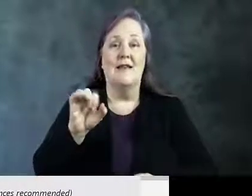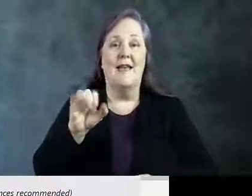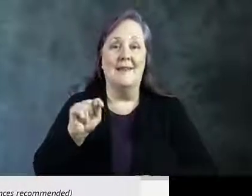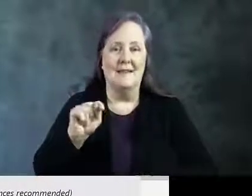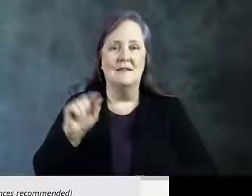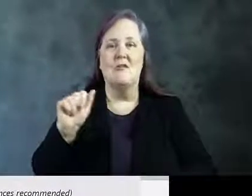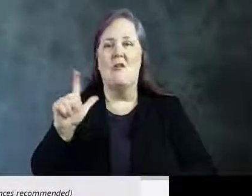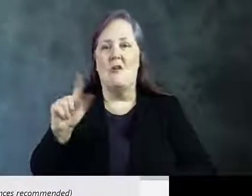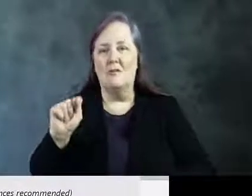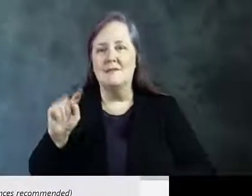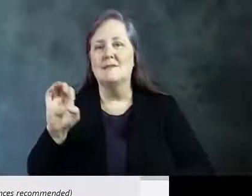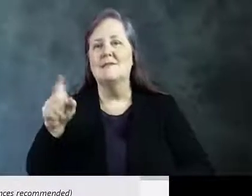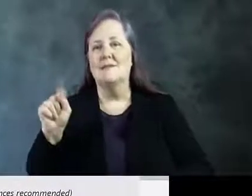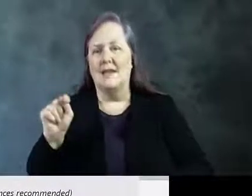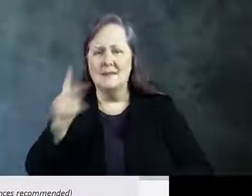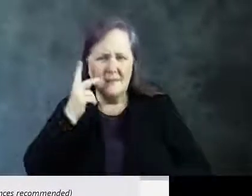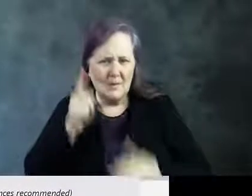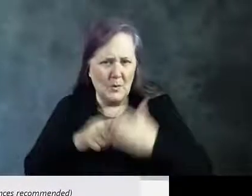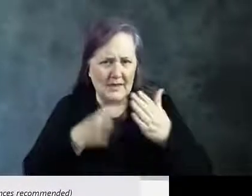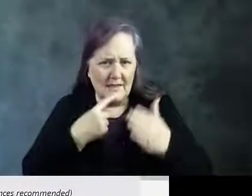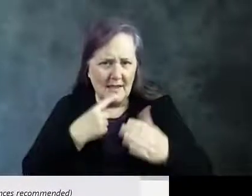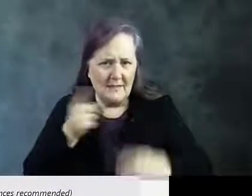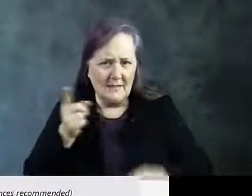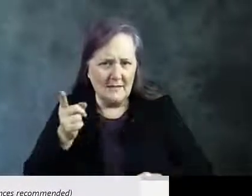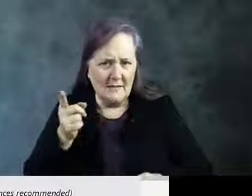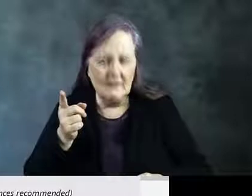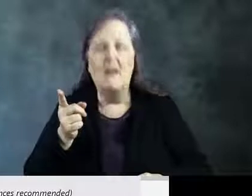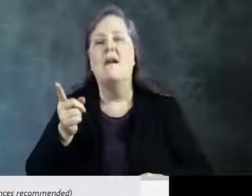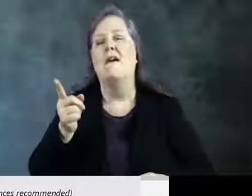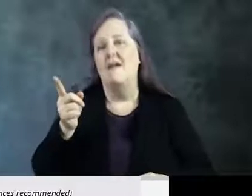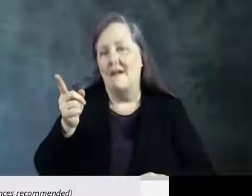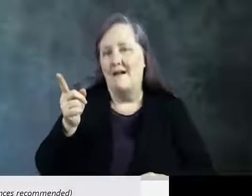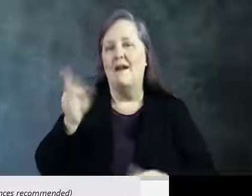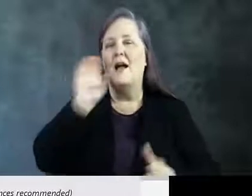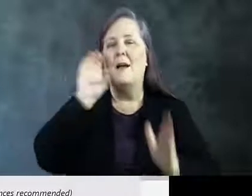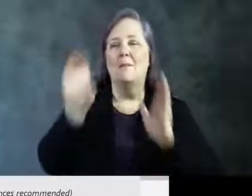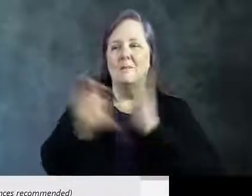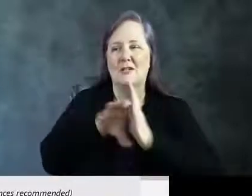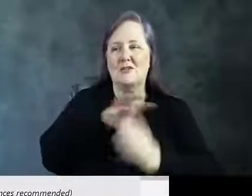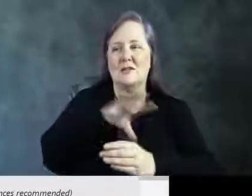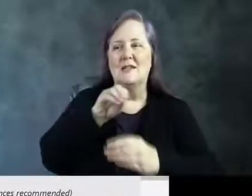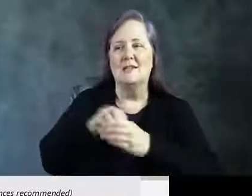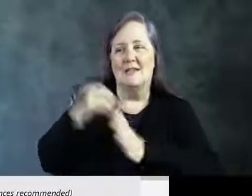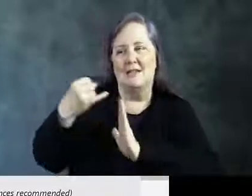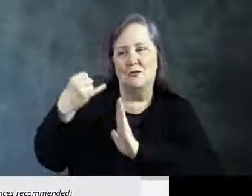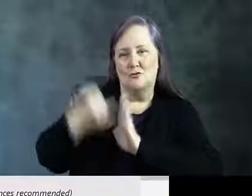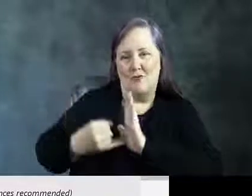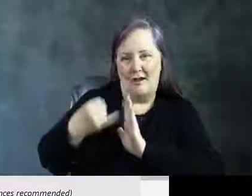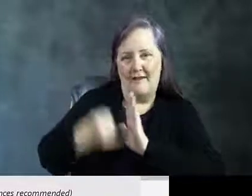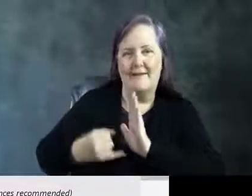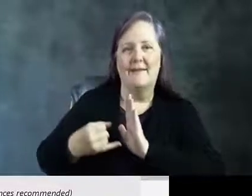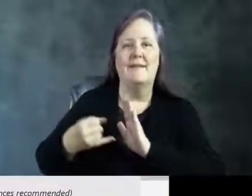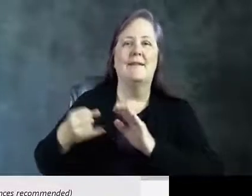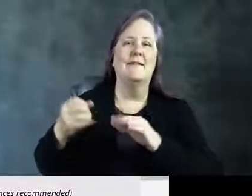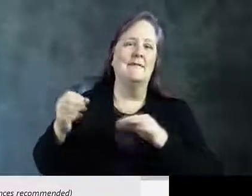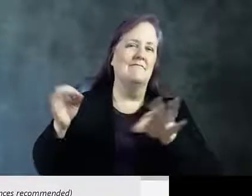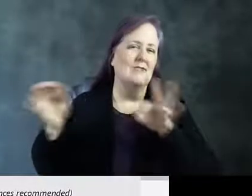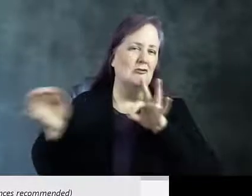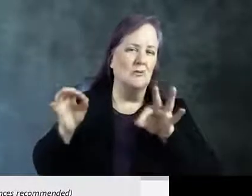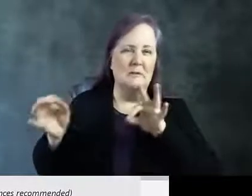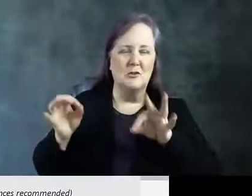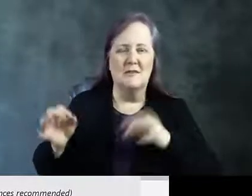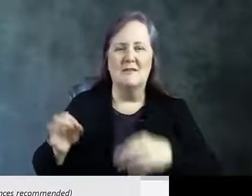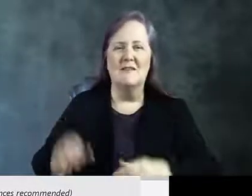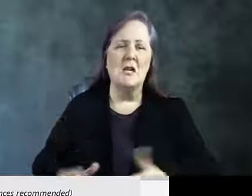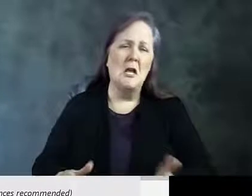what it has there. And you'll see it says a picture containing drawing, description automatically generated. That's